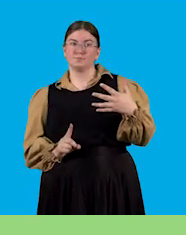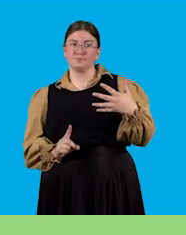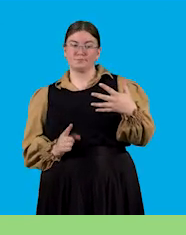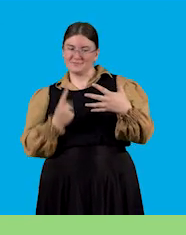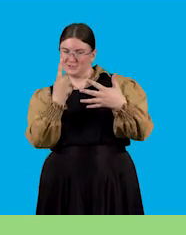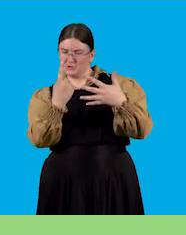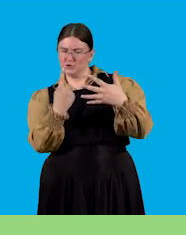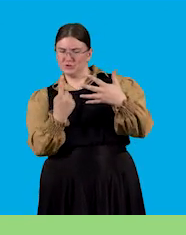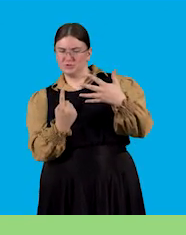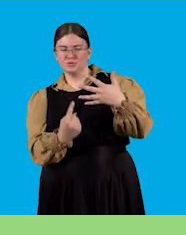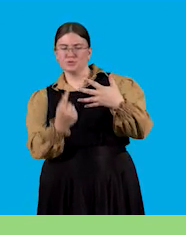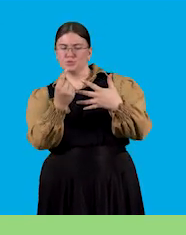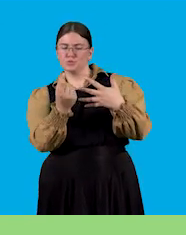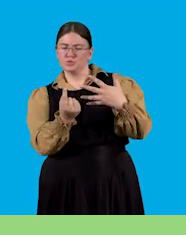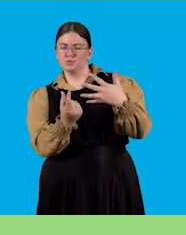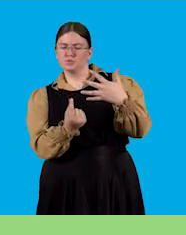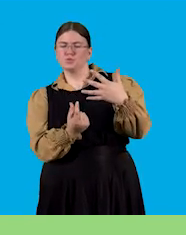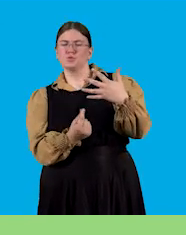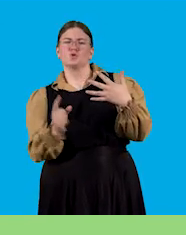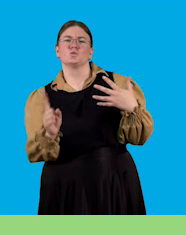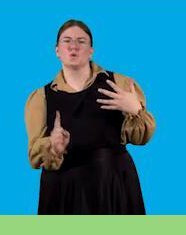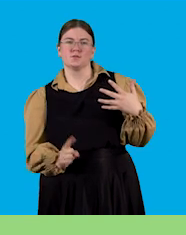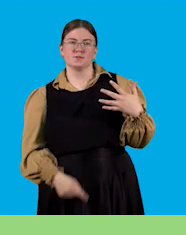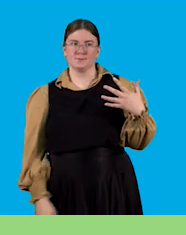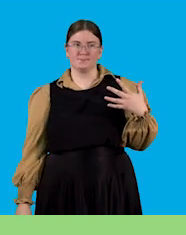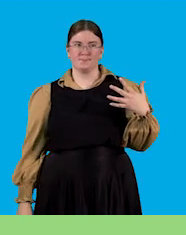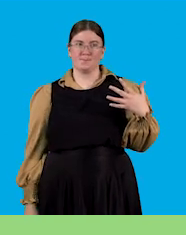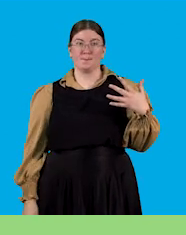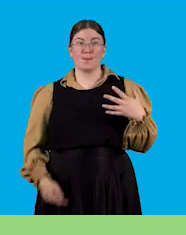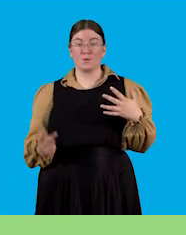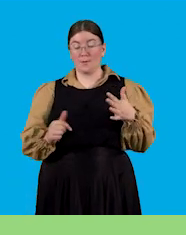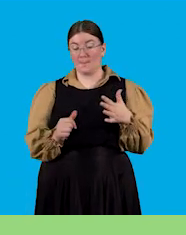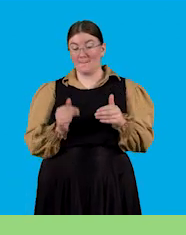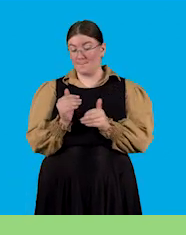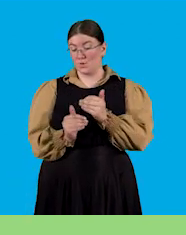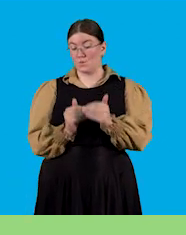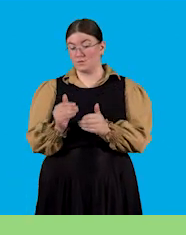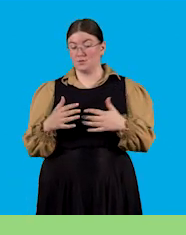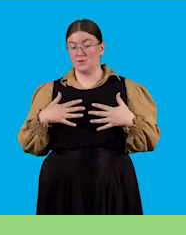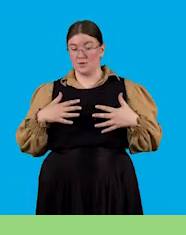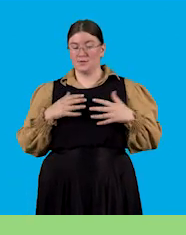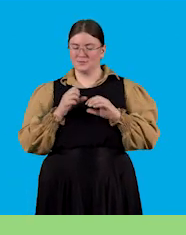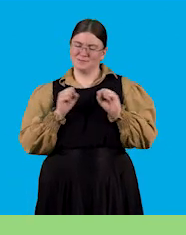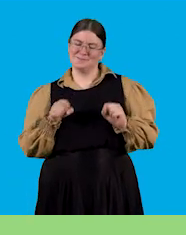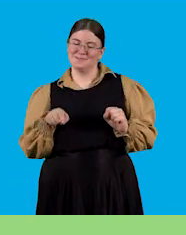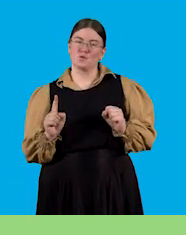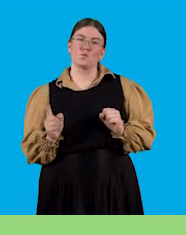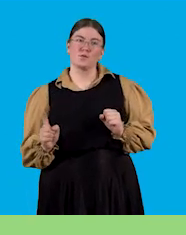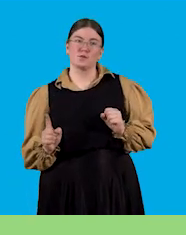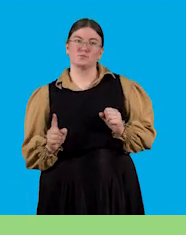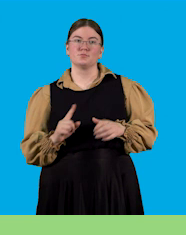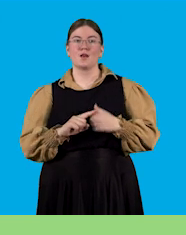explain the function of each component of the respiratory system, describe the main processes, and